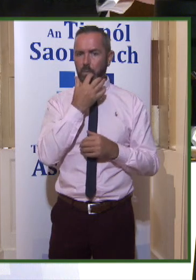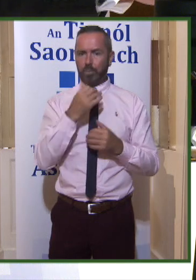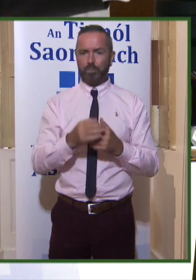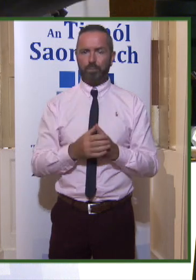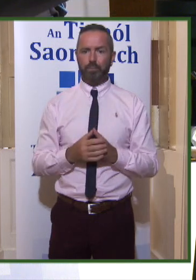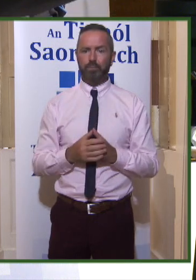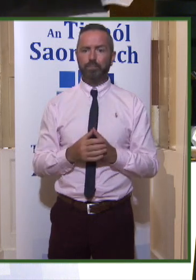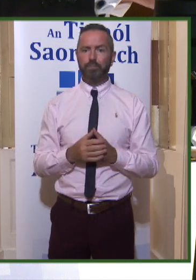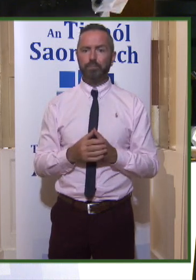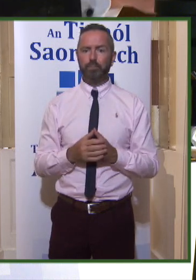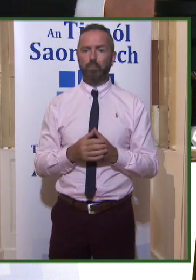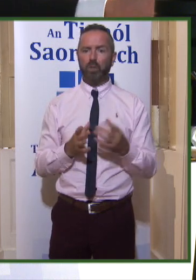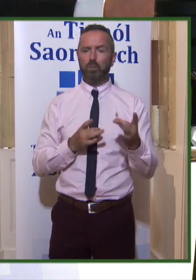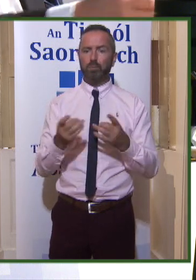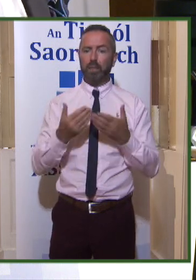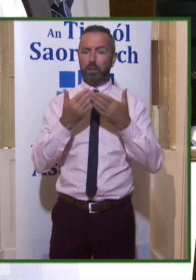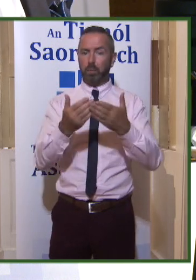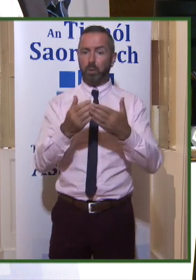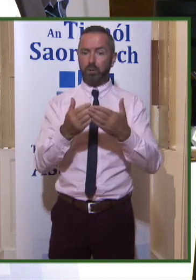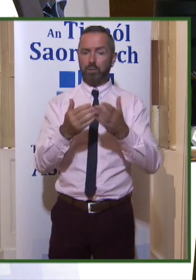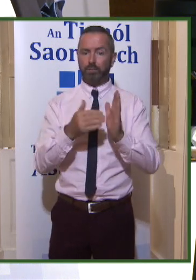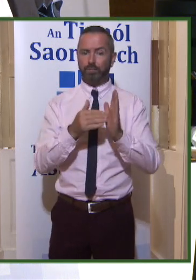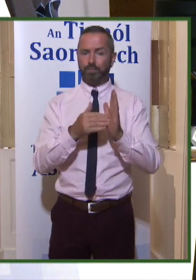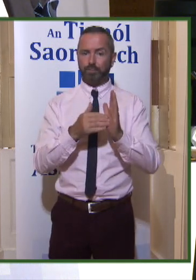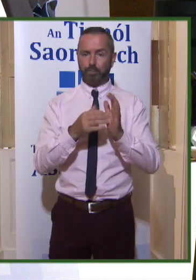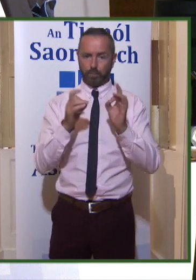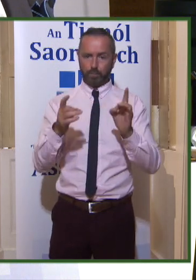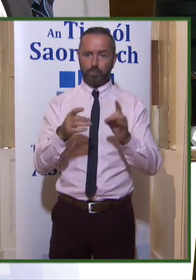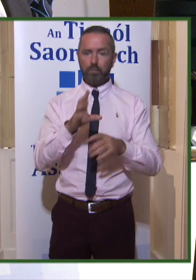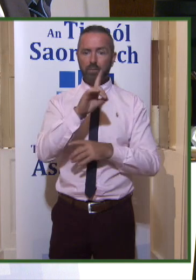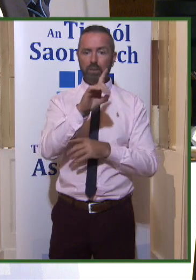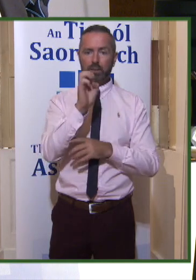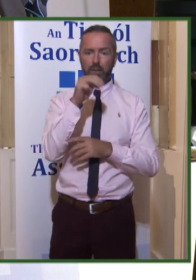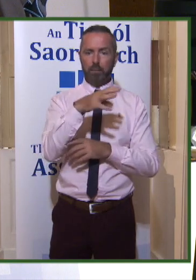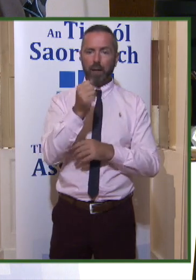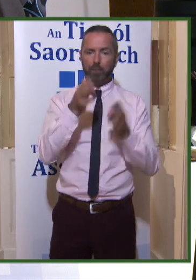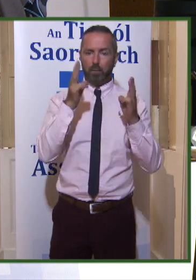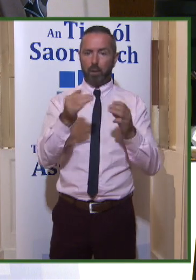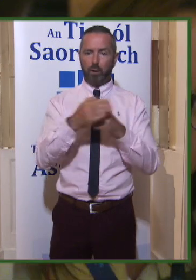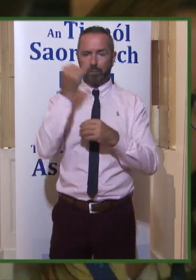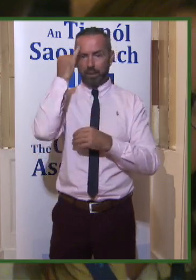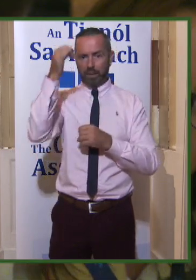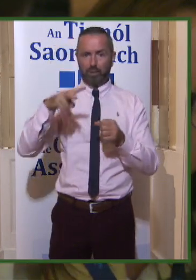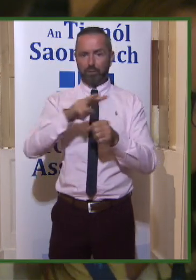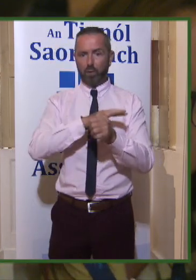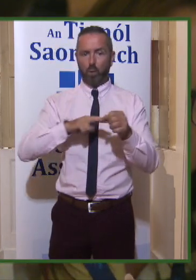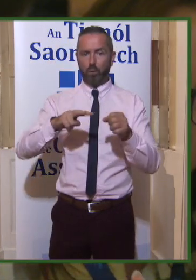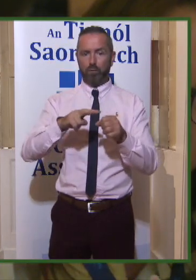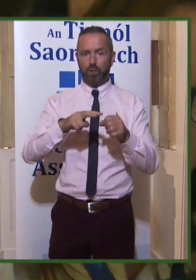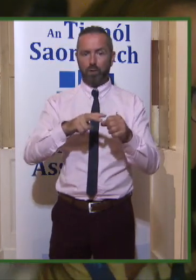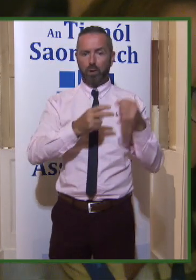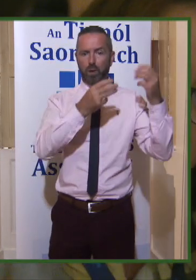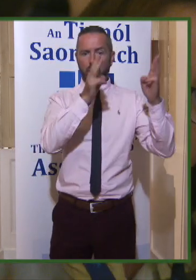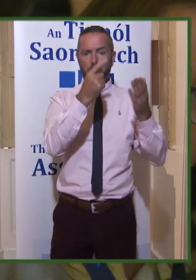an equal voice, so you're making a proposal, is that correct? Proposal is a directly elected mayor has power of initiative over